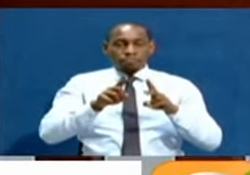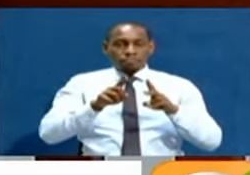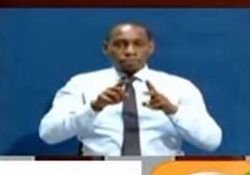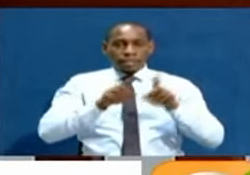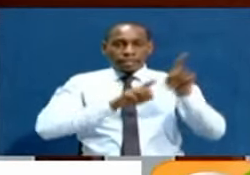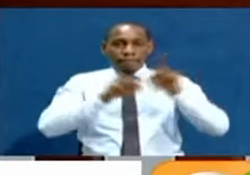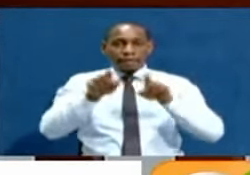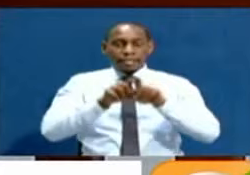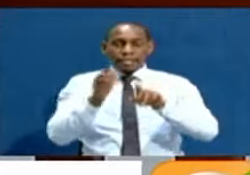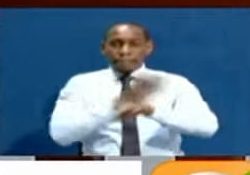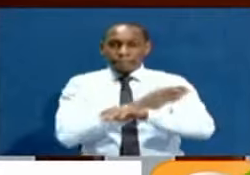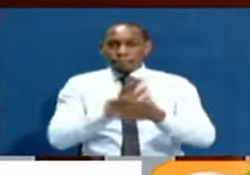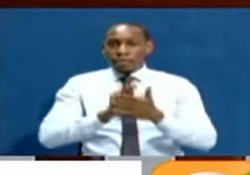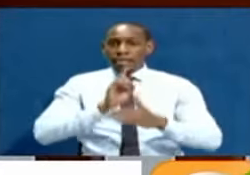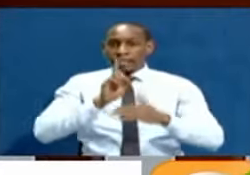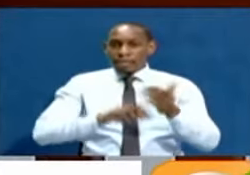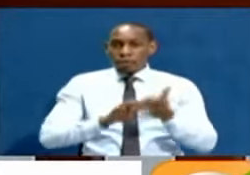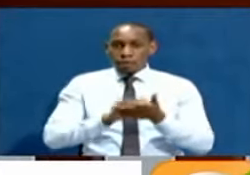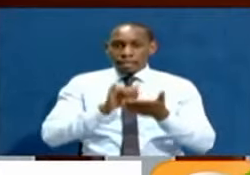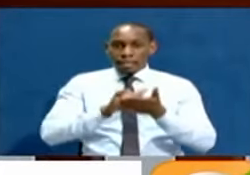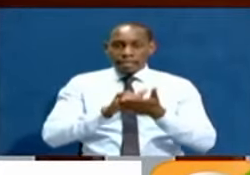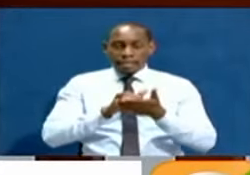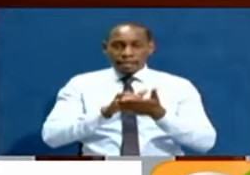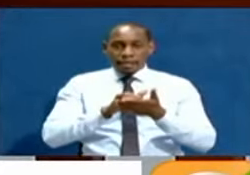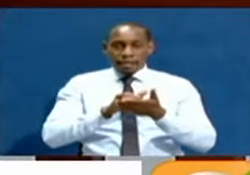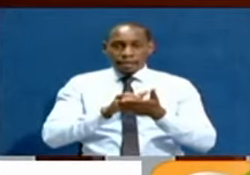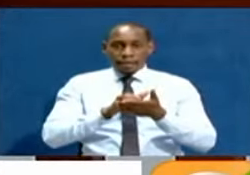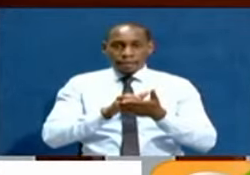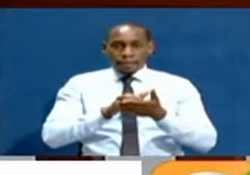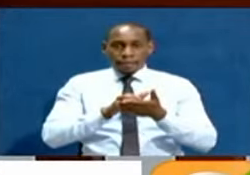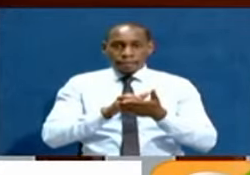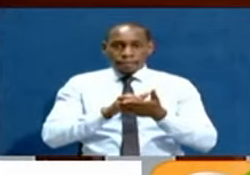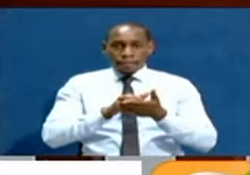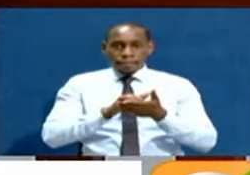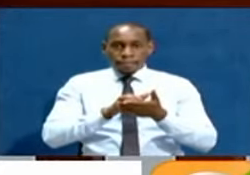before. And as I say, passenger numbers going back to